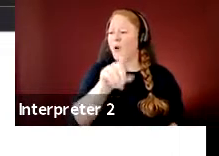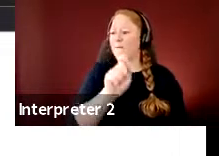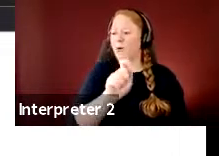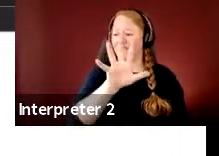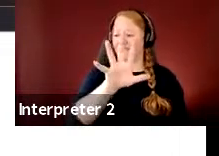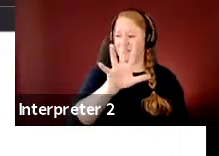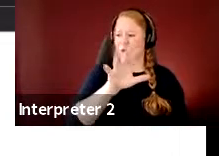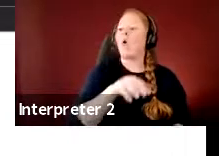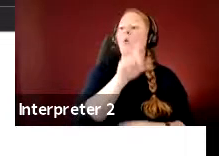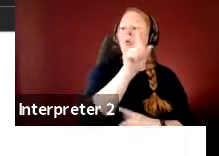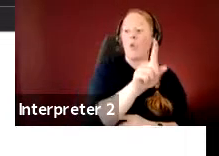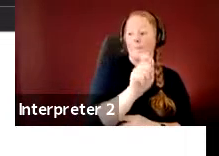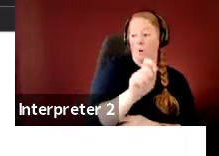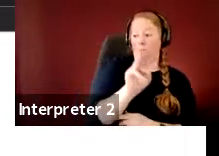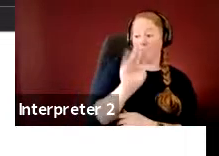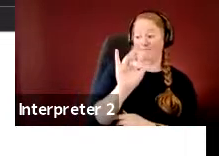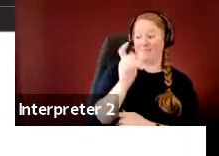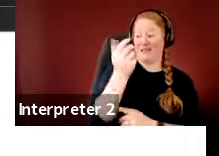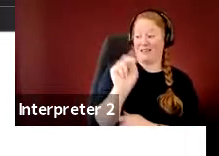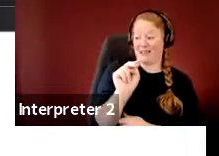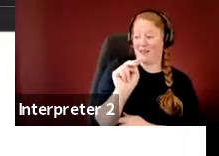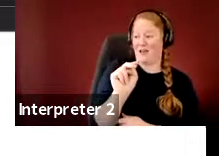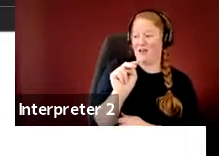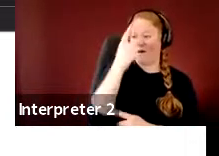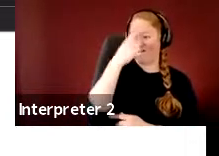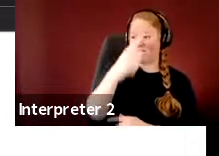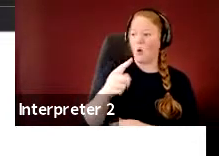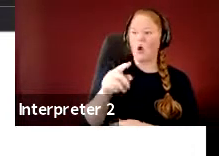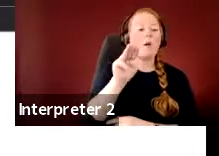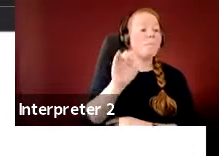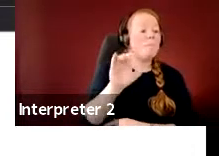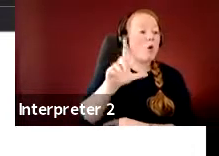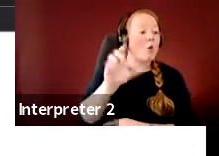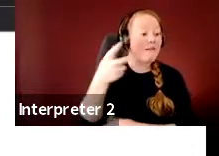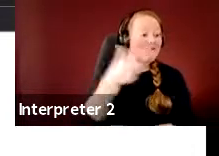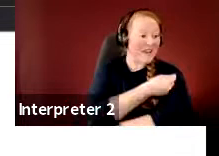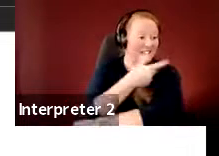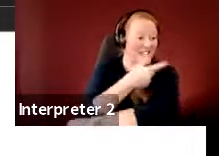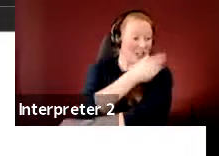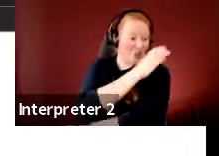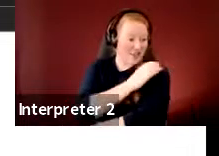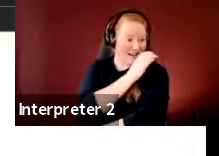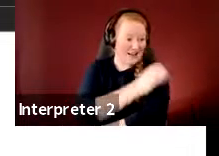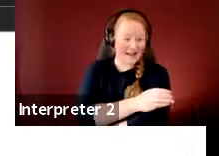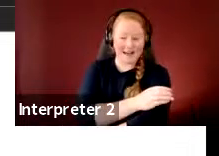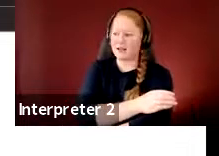150,000 going to vaccine education and marketing, and finally